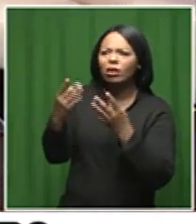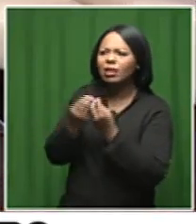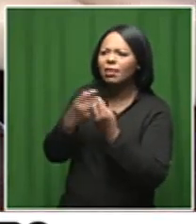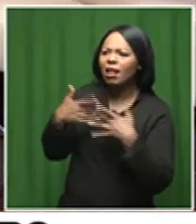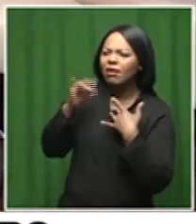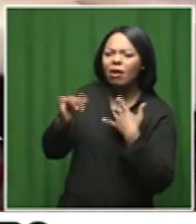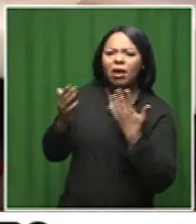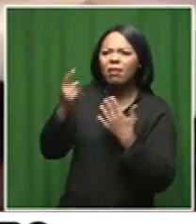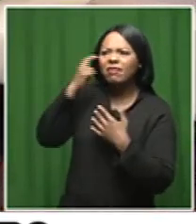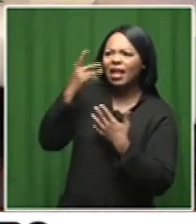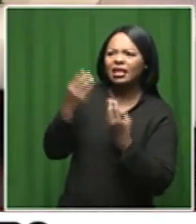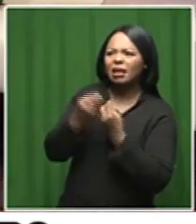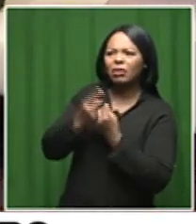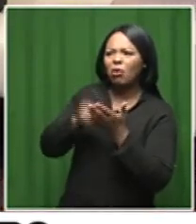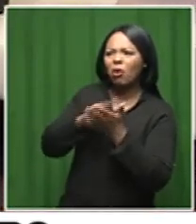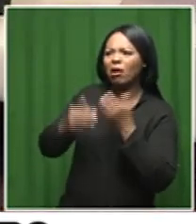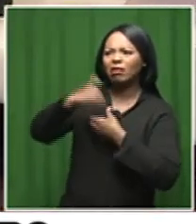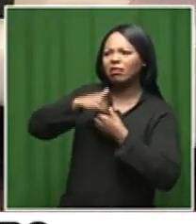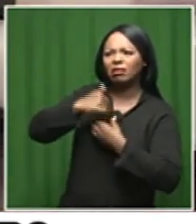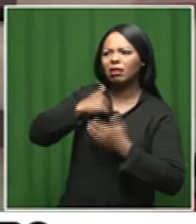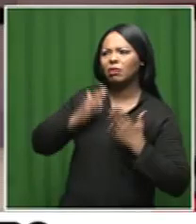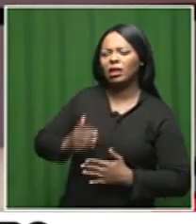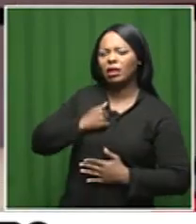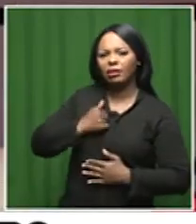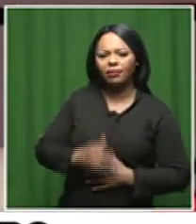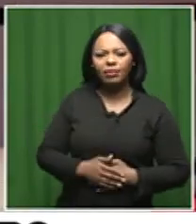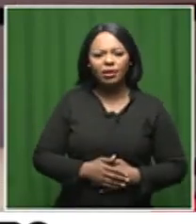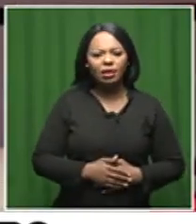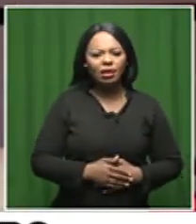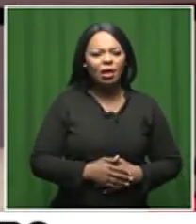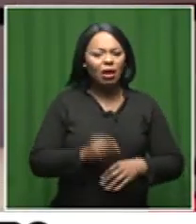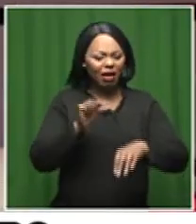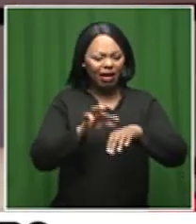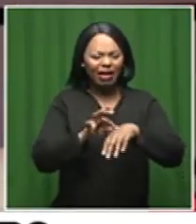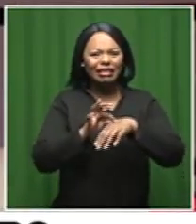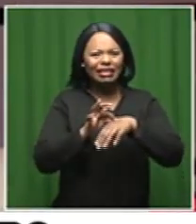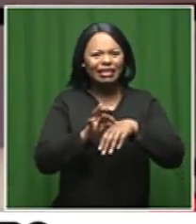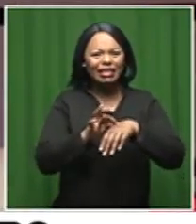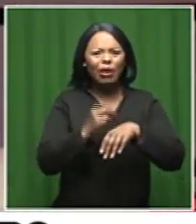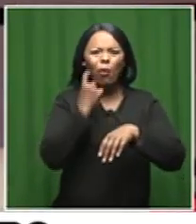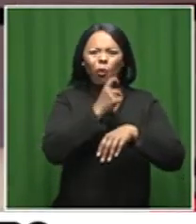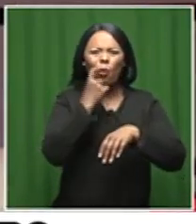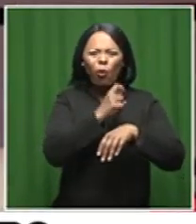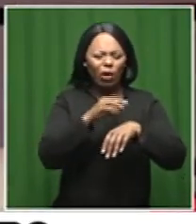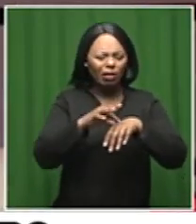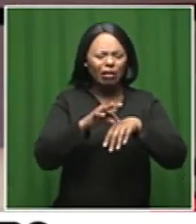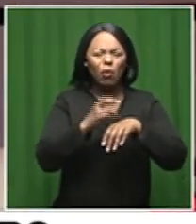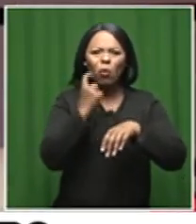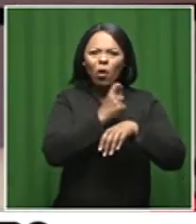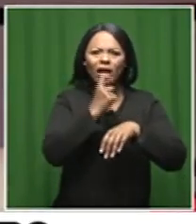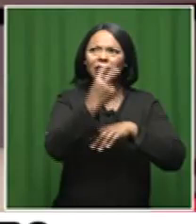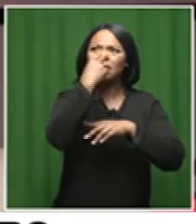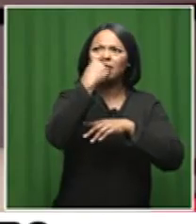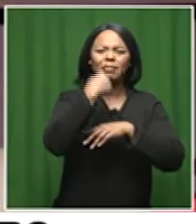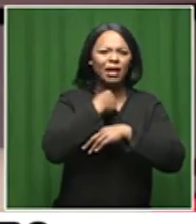right? Two predominant things. I was pale as a wall. You could literally see through me. And the other